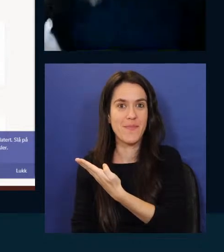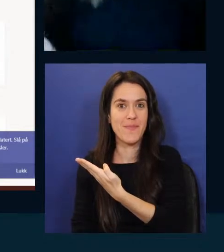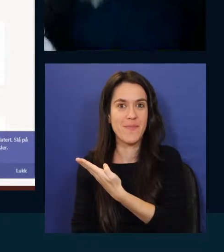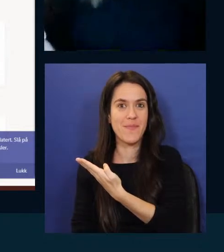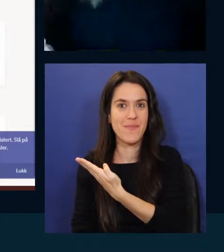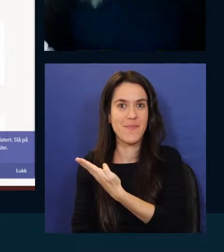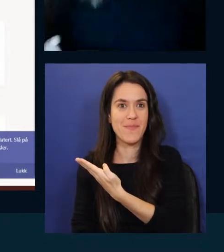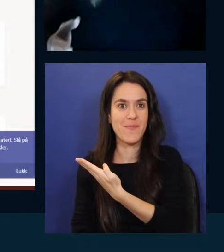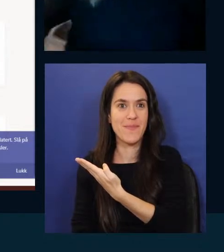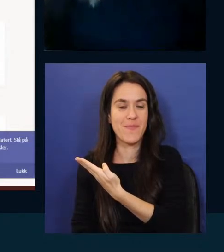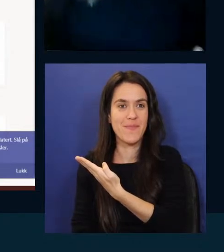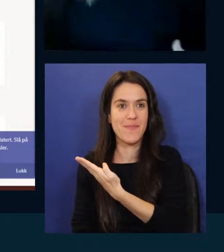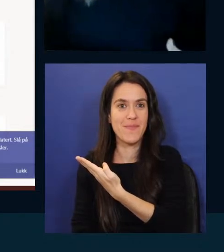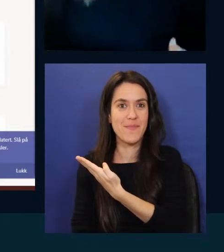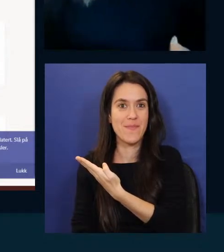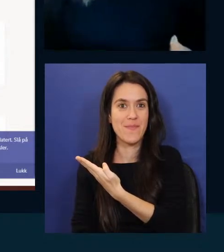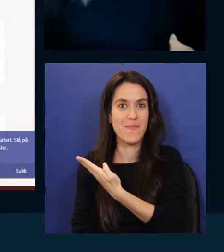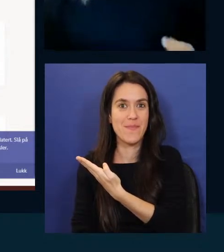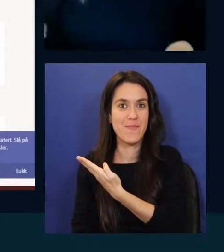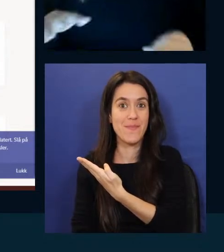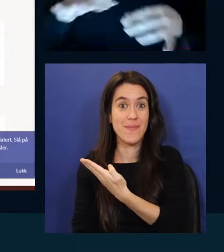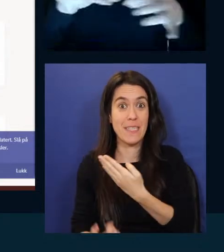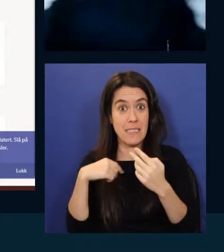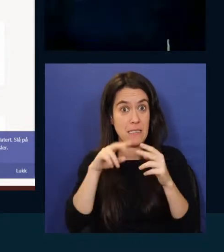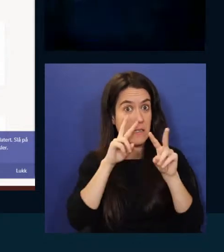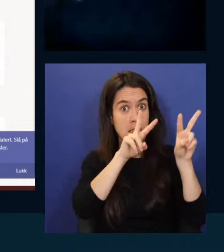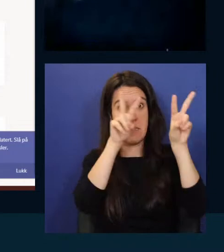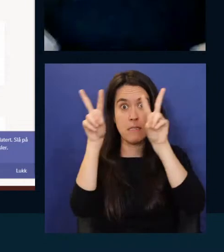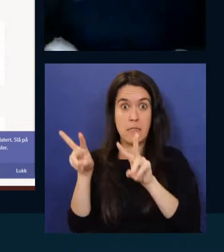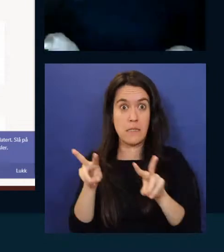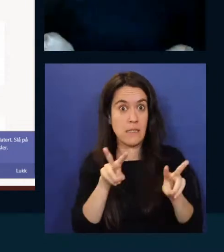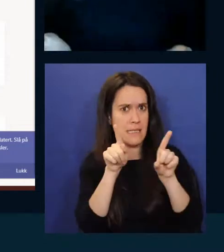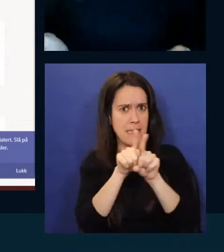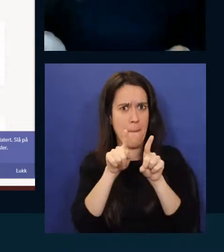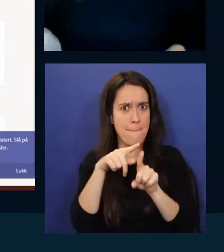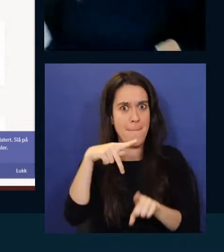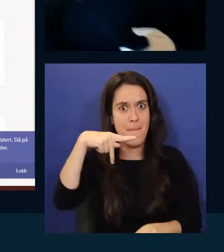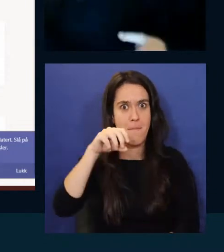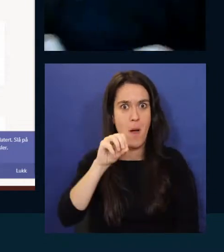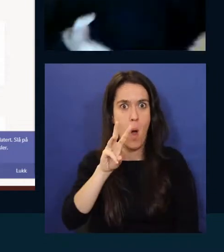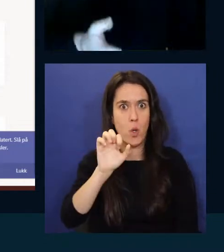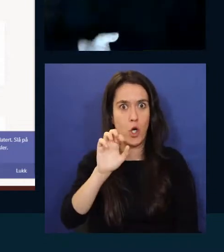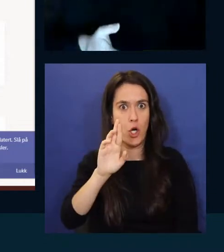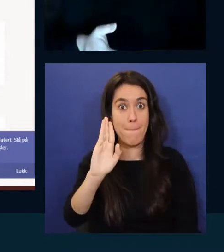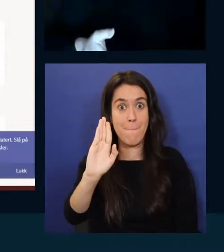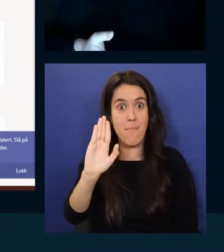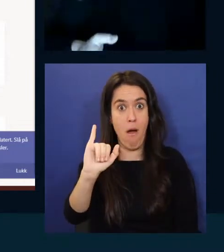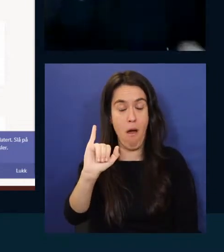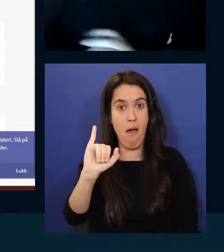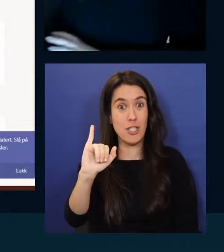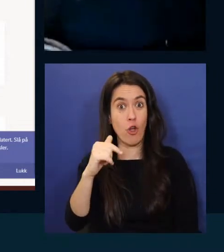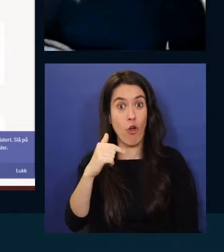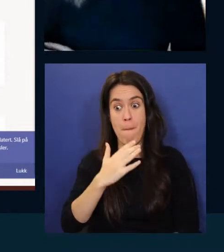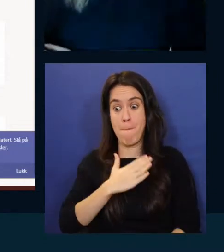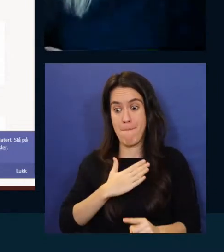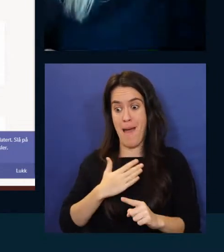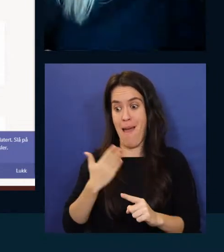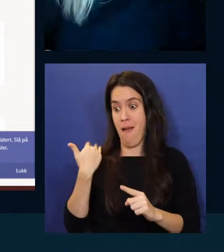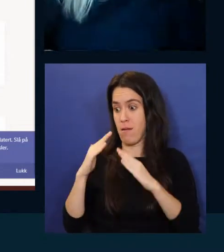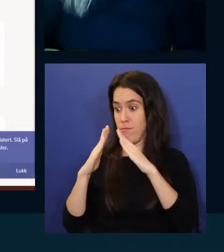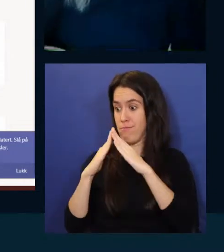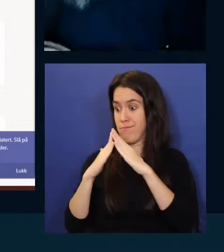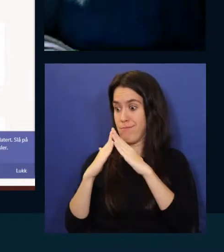used to seeing from Power BI. So you get your home experience directly embedded into